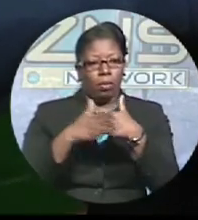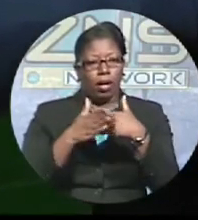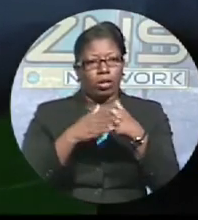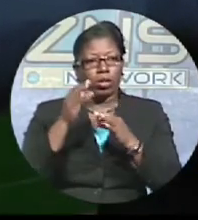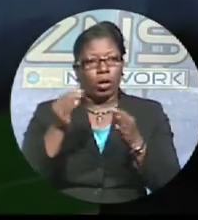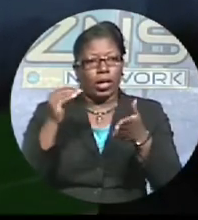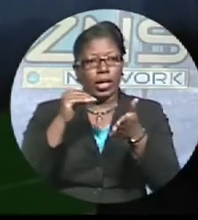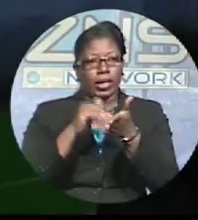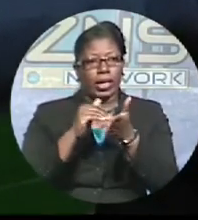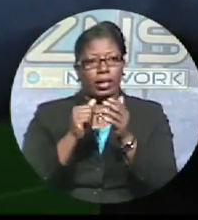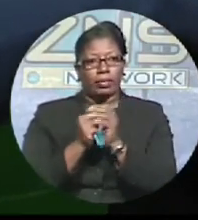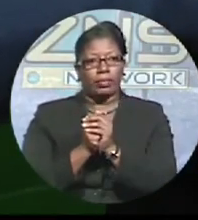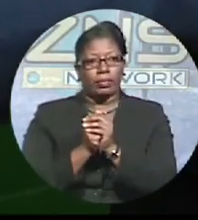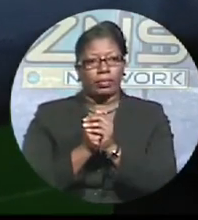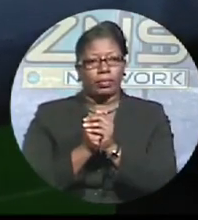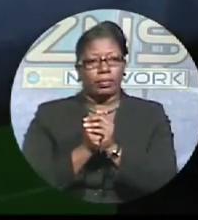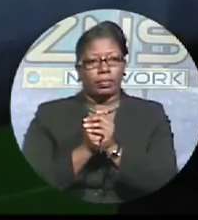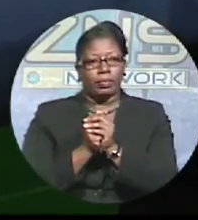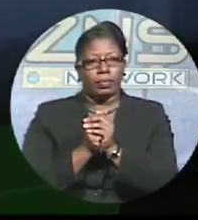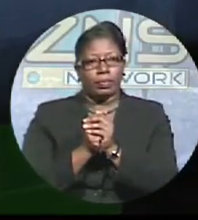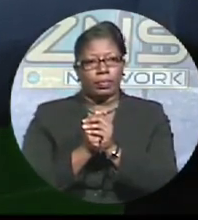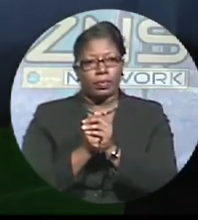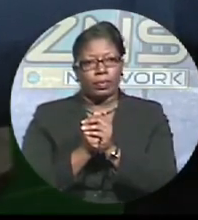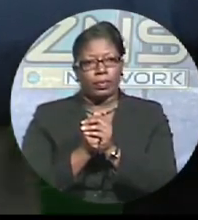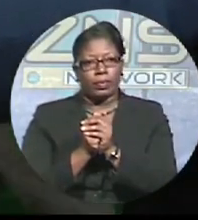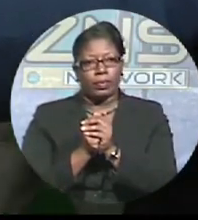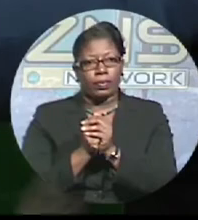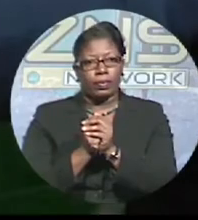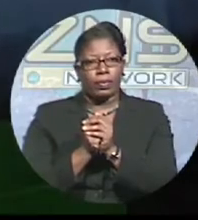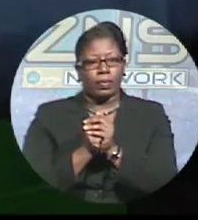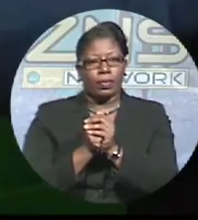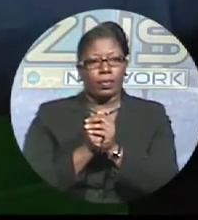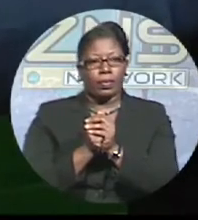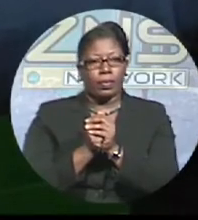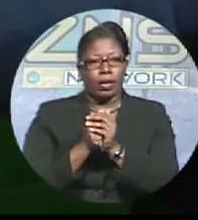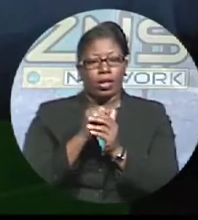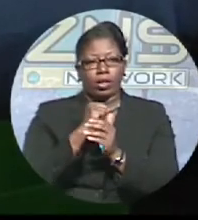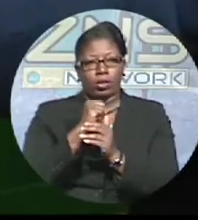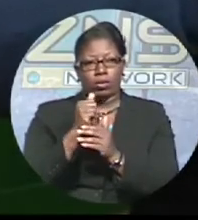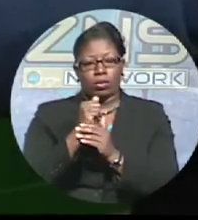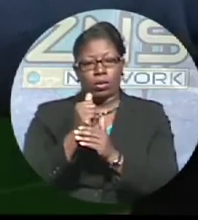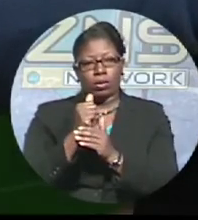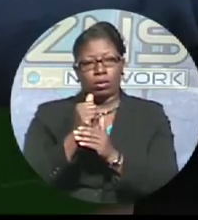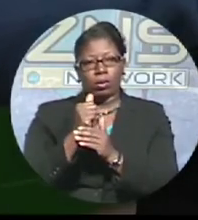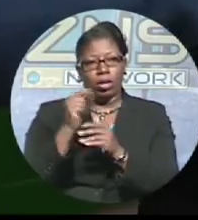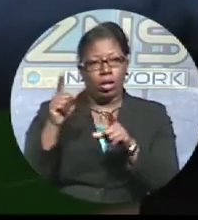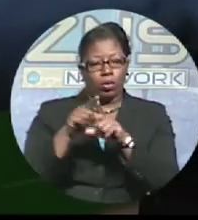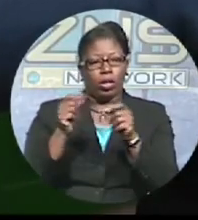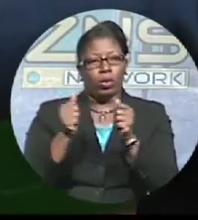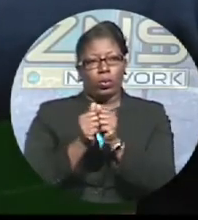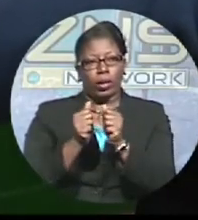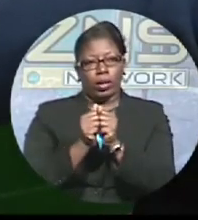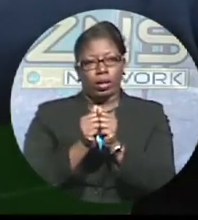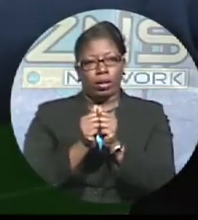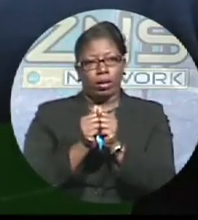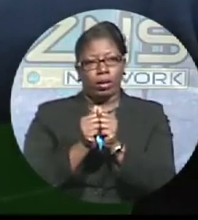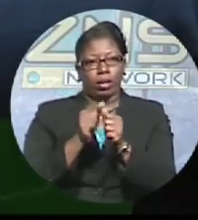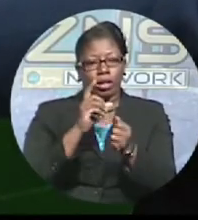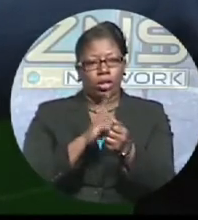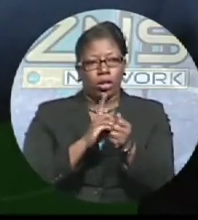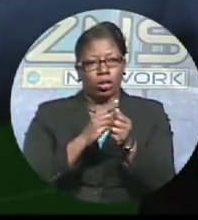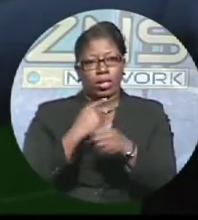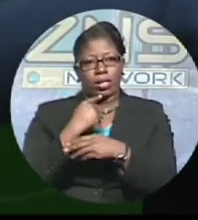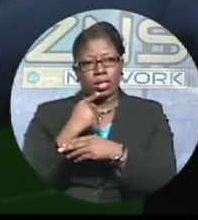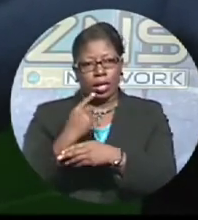horrific nature of the offense, And totally discounted what Dr. Neville had to say, whose evidence went